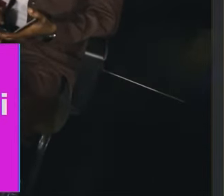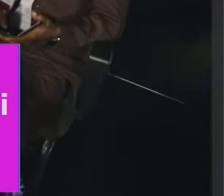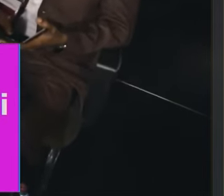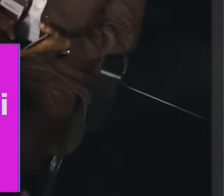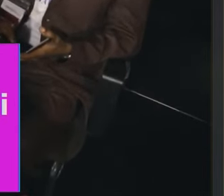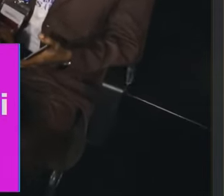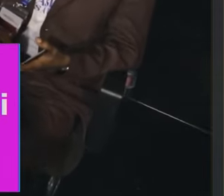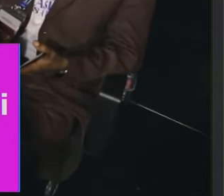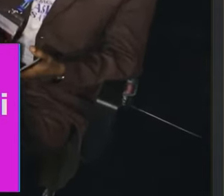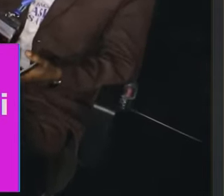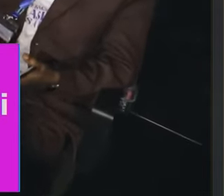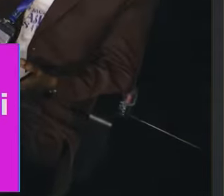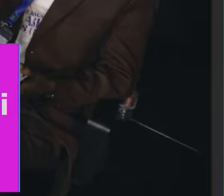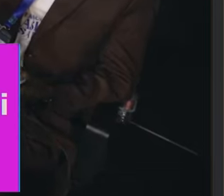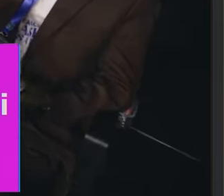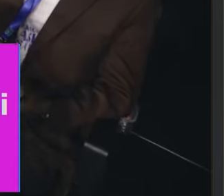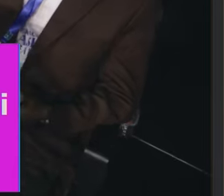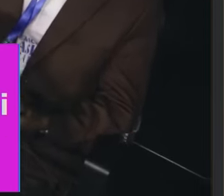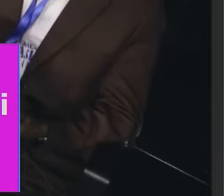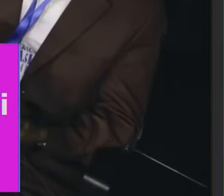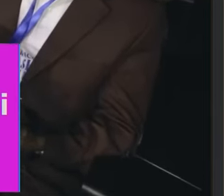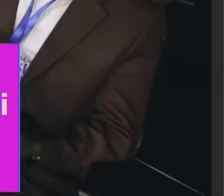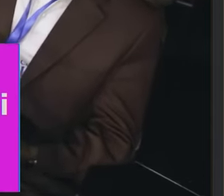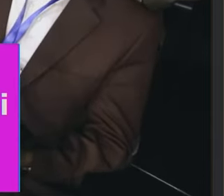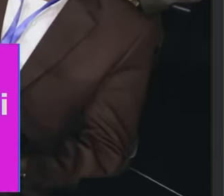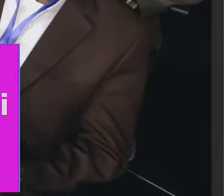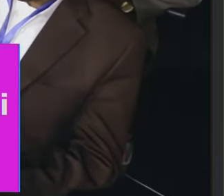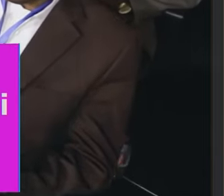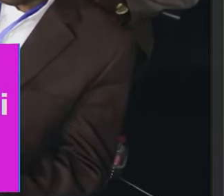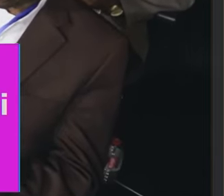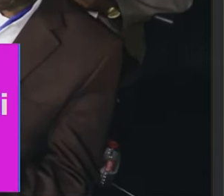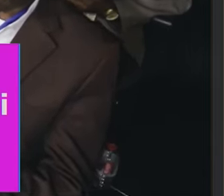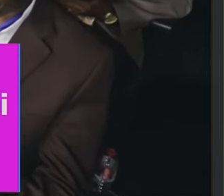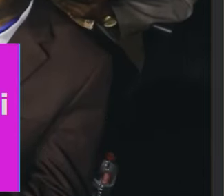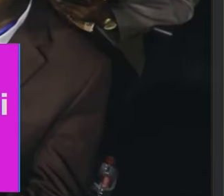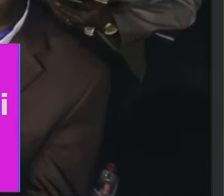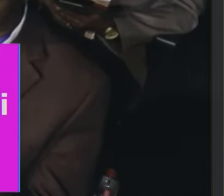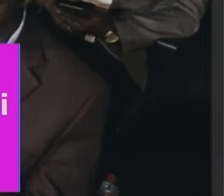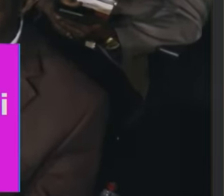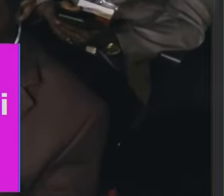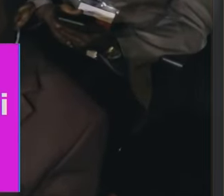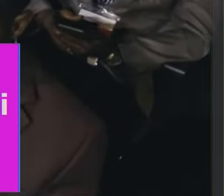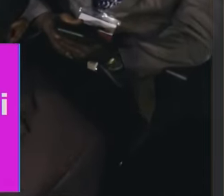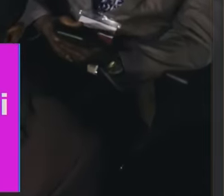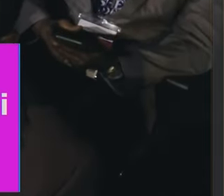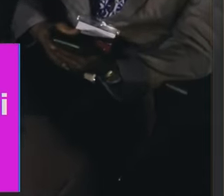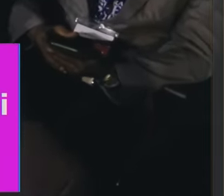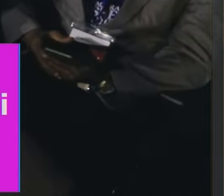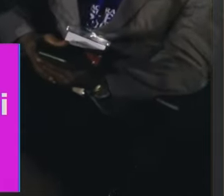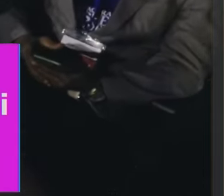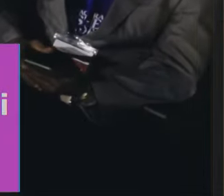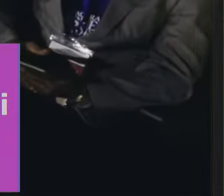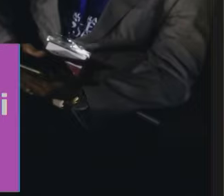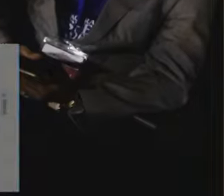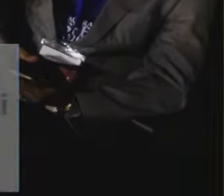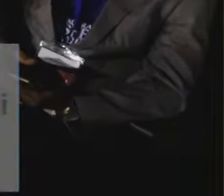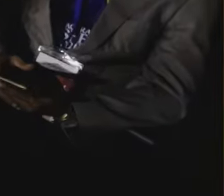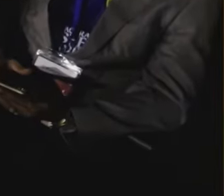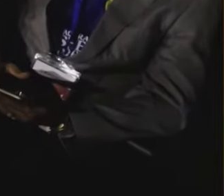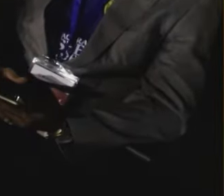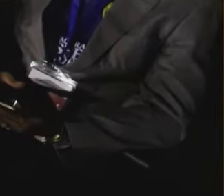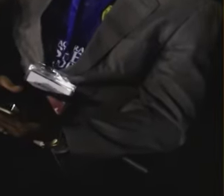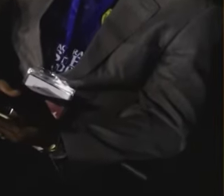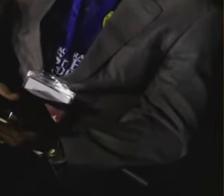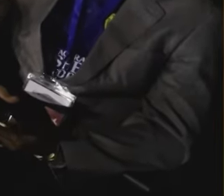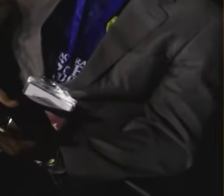adatie adatie mu ena wopesan ako for you are dust and into dust